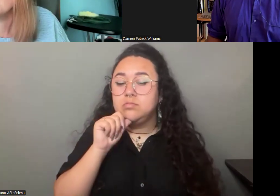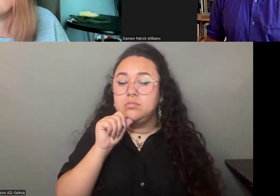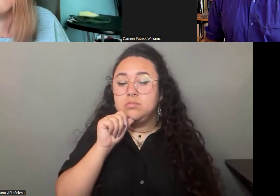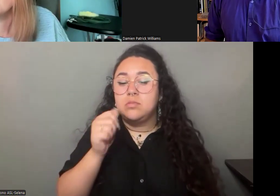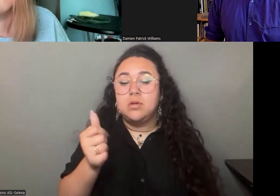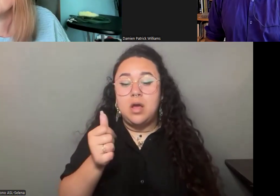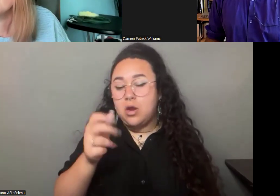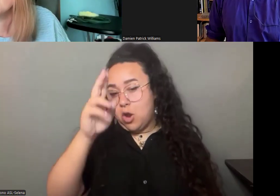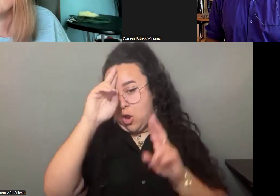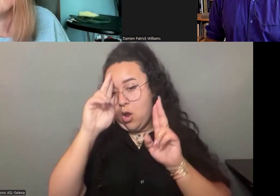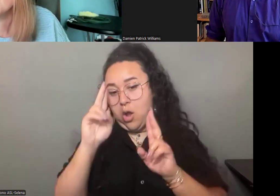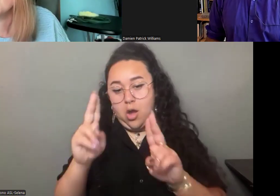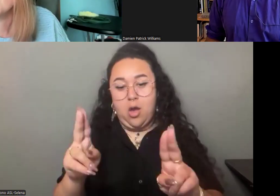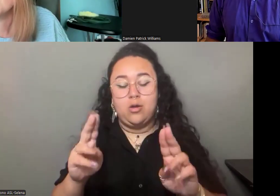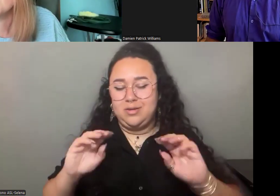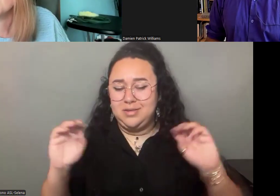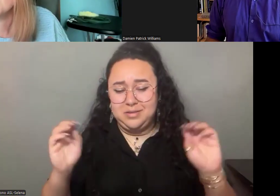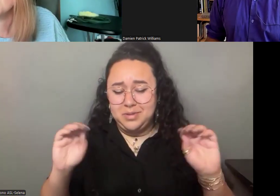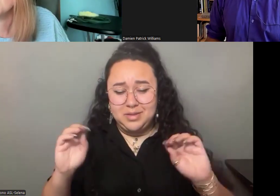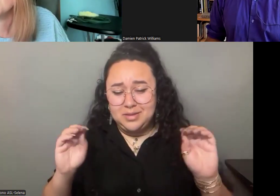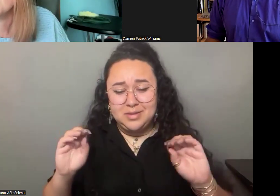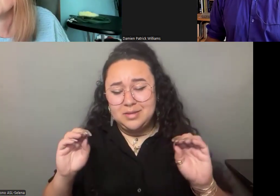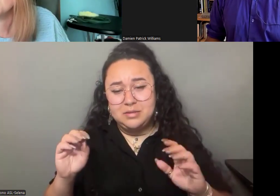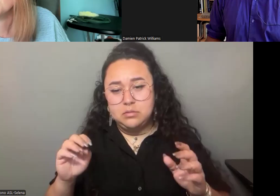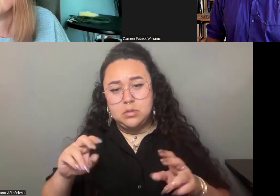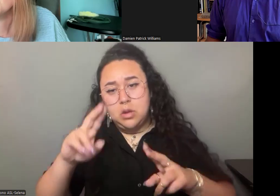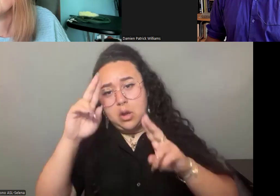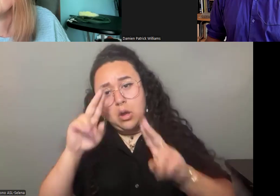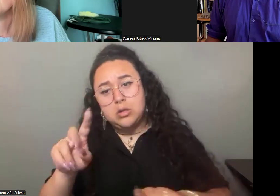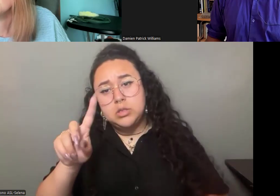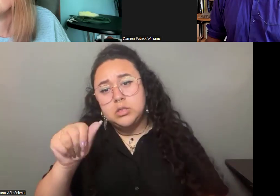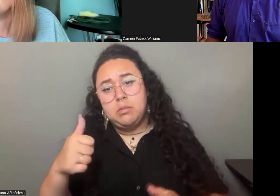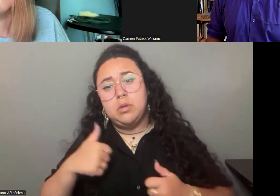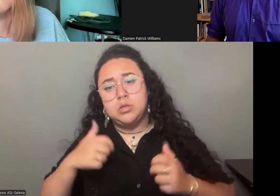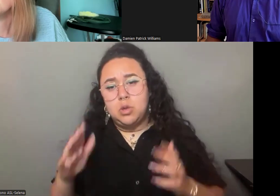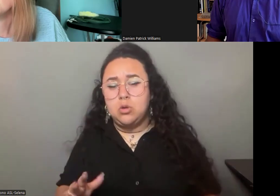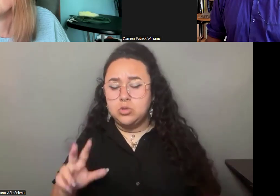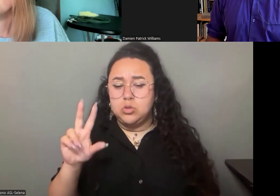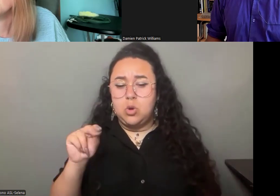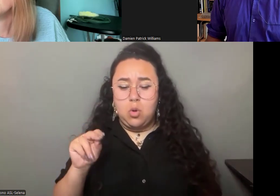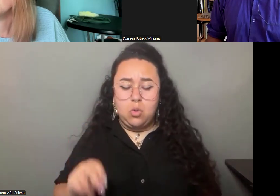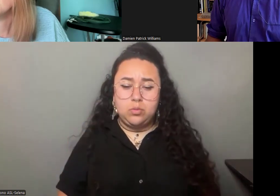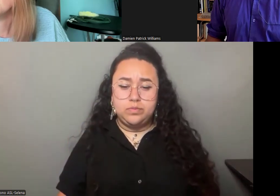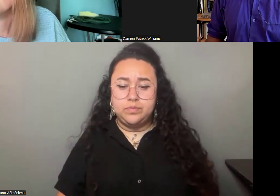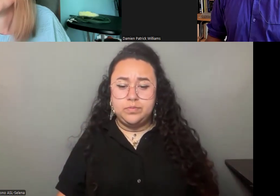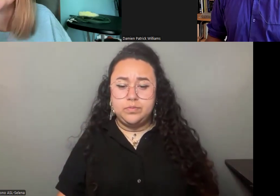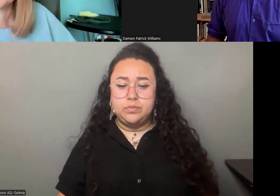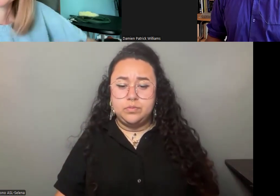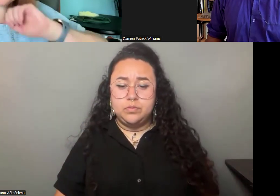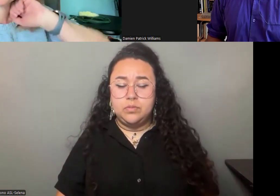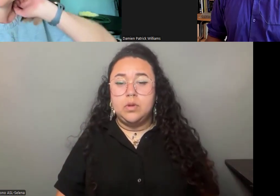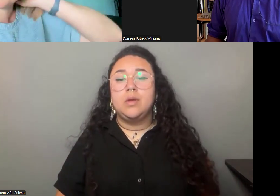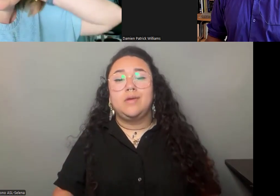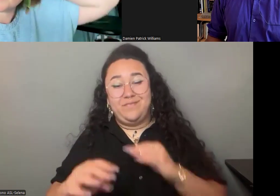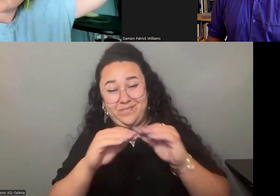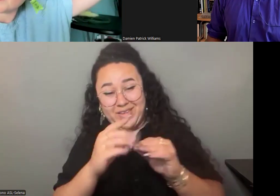not honoring the disabled soldiers, but is about making them functional